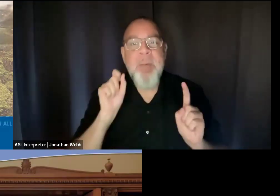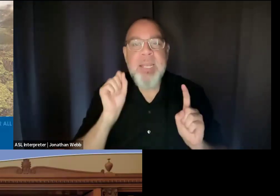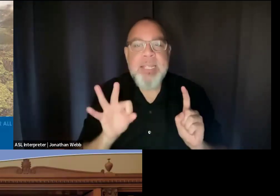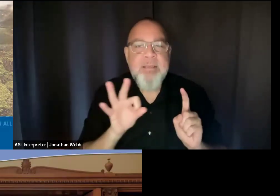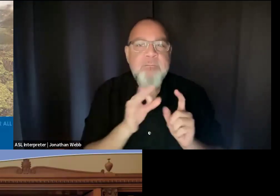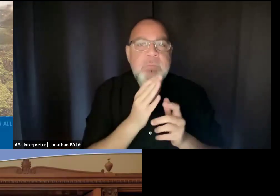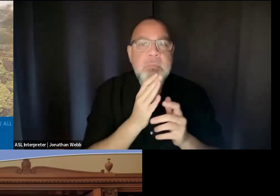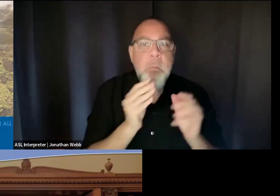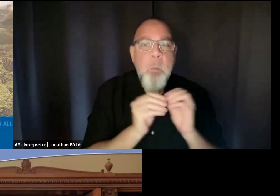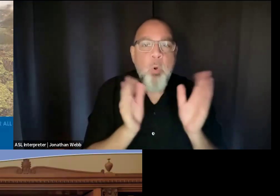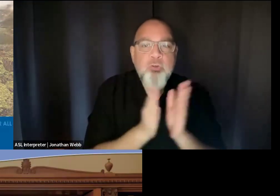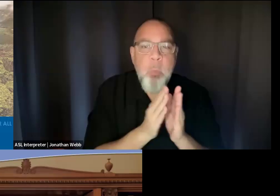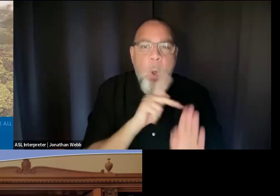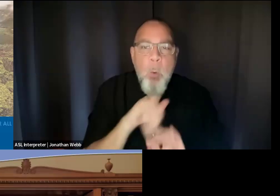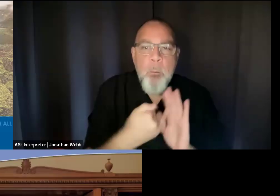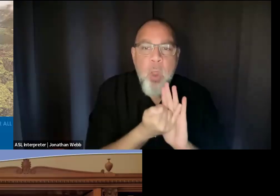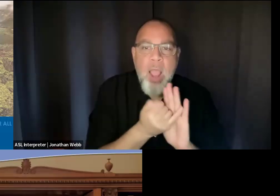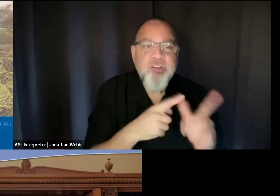scope.